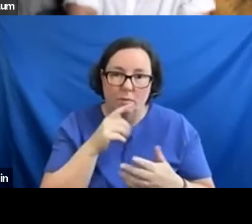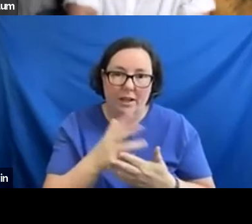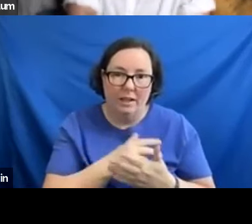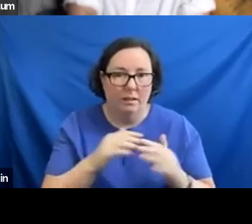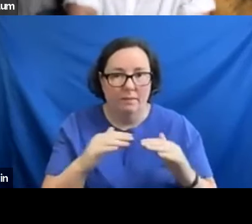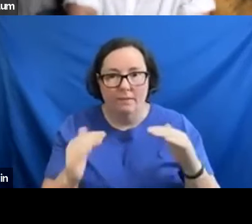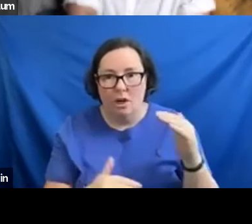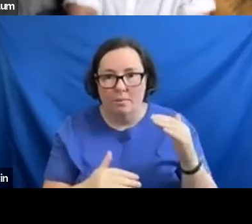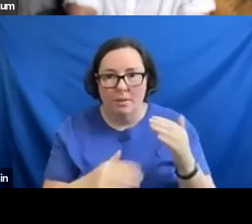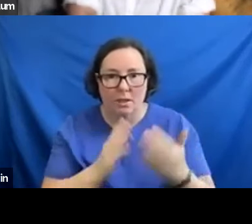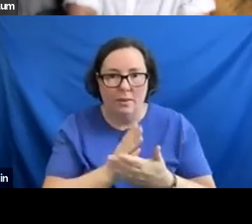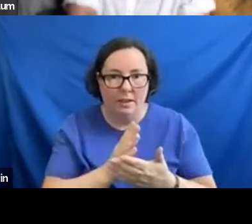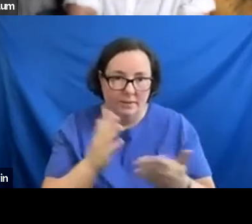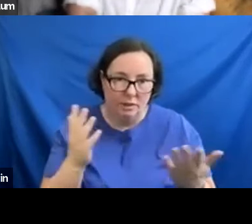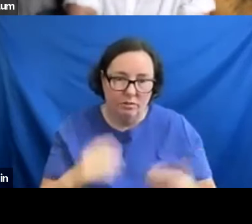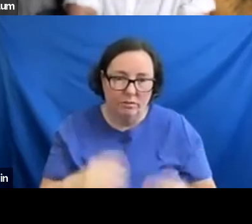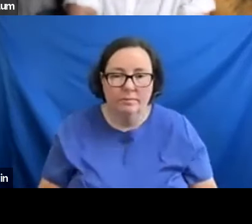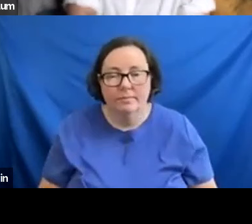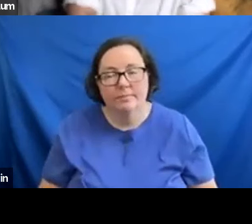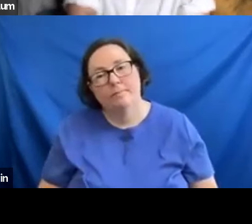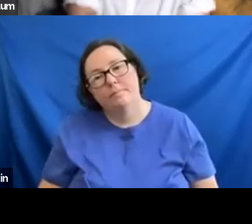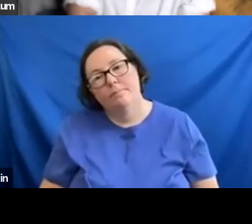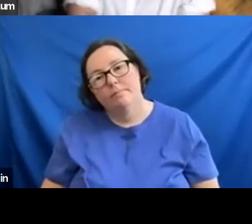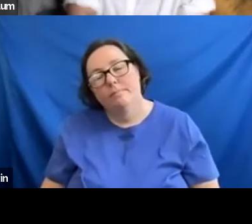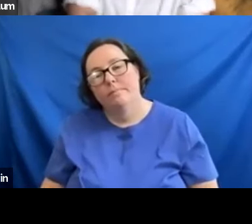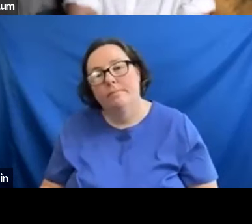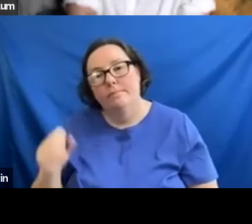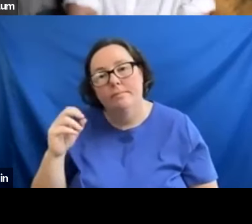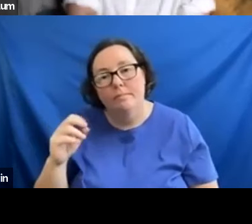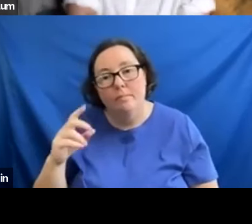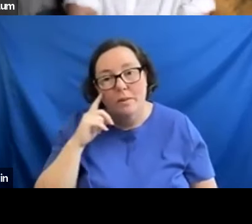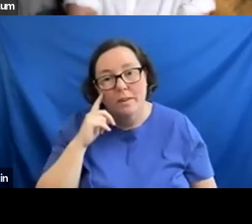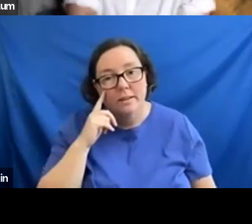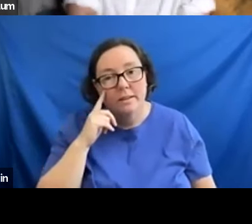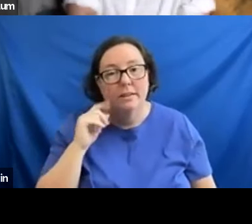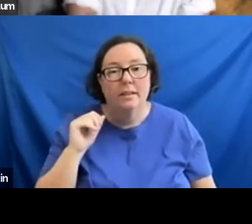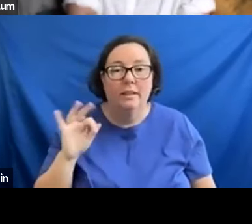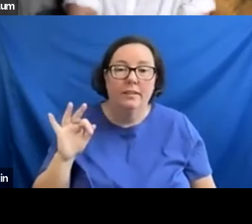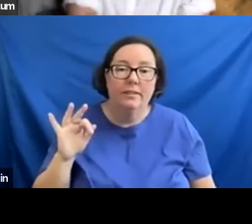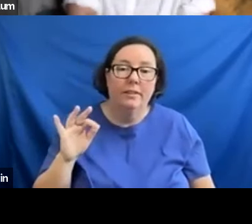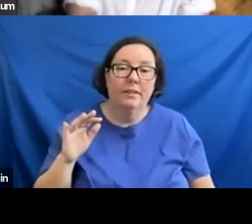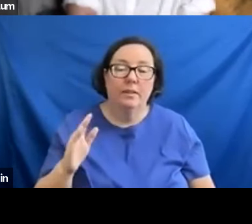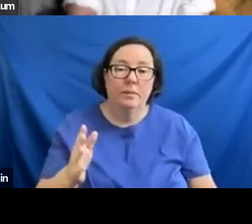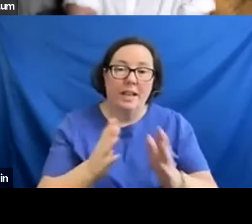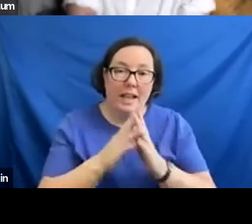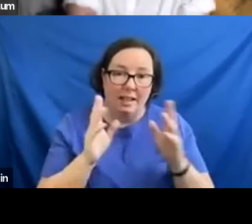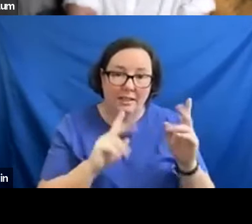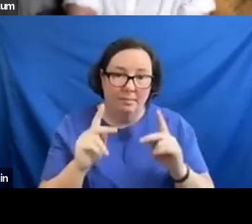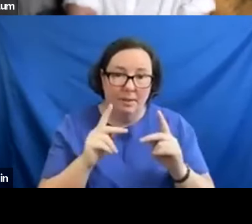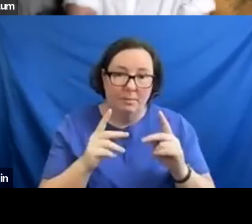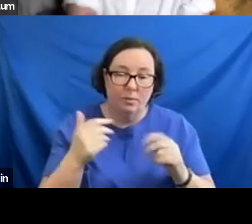far below the median. So I think if we ask people